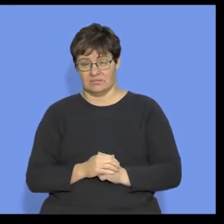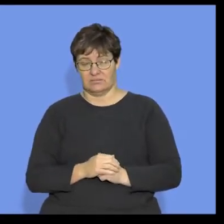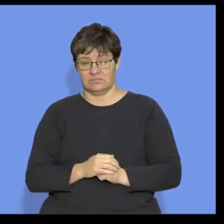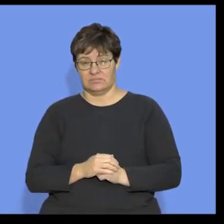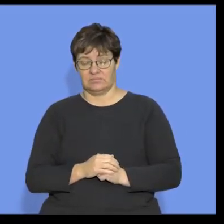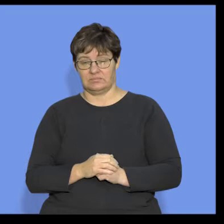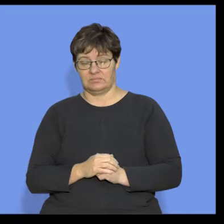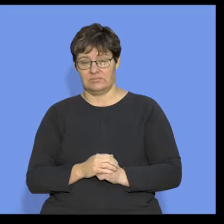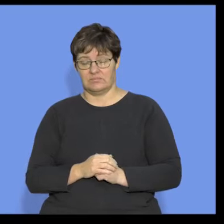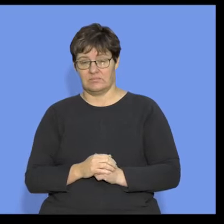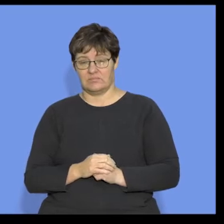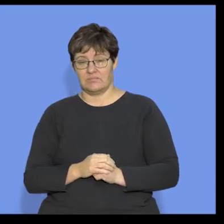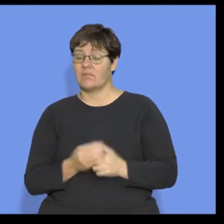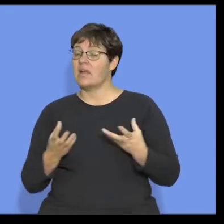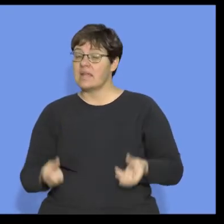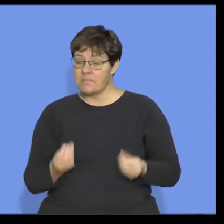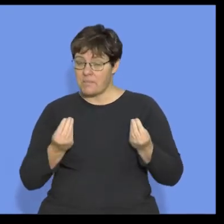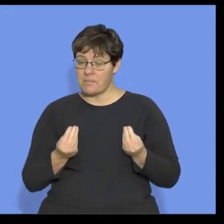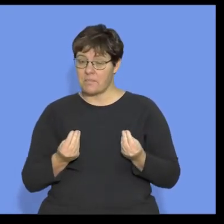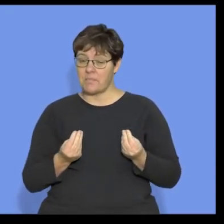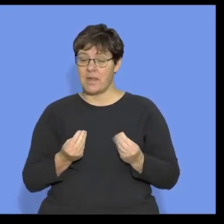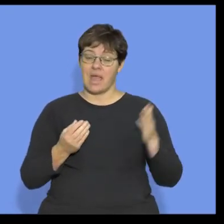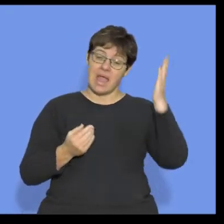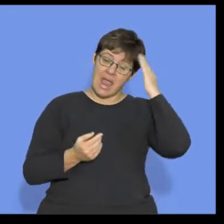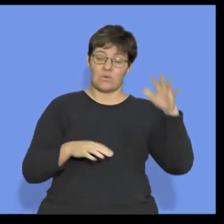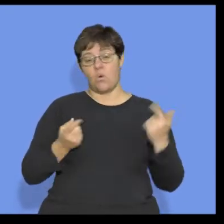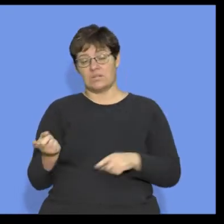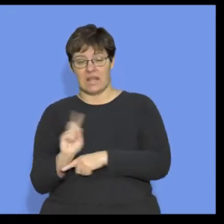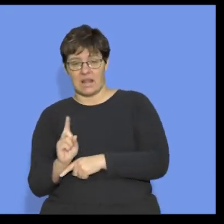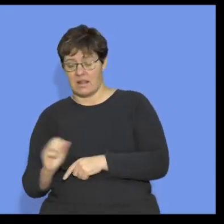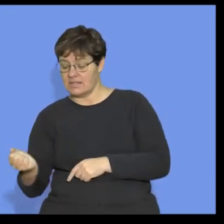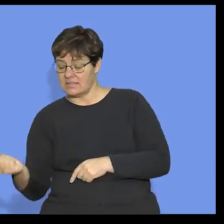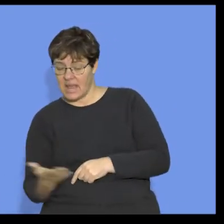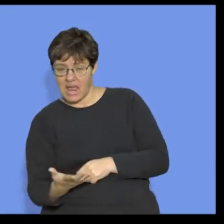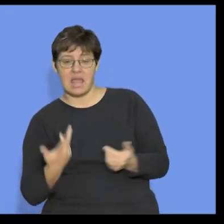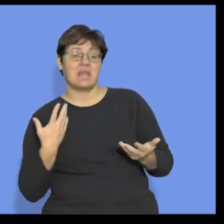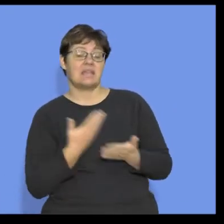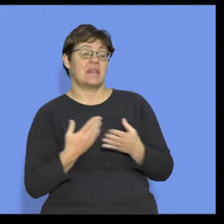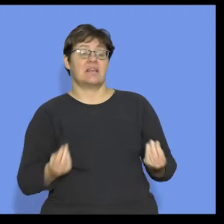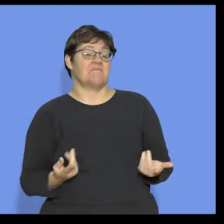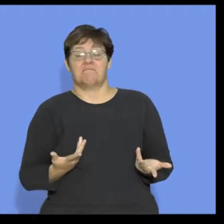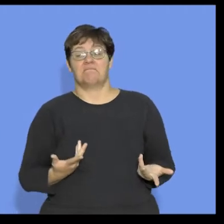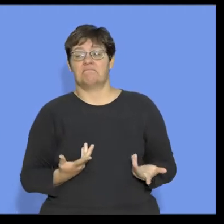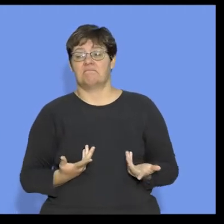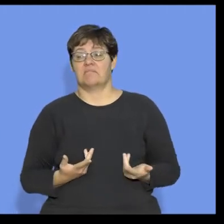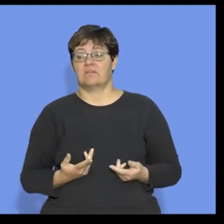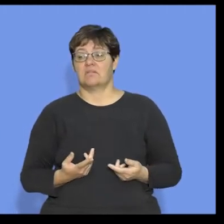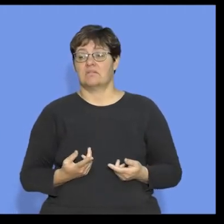we together? If a coin gives us head or tail, what about a die? A die can give